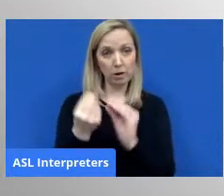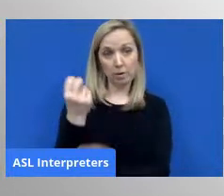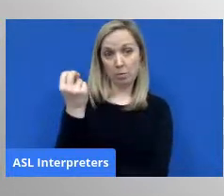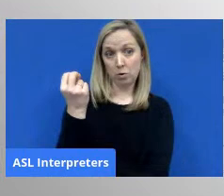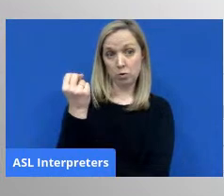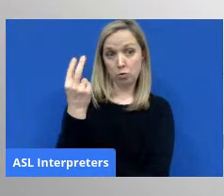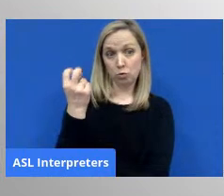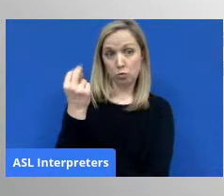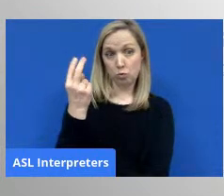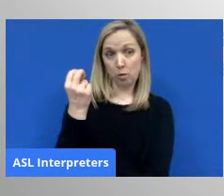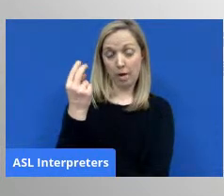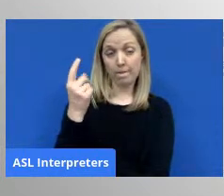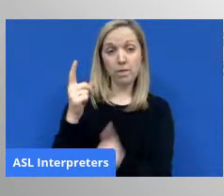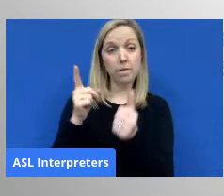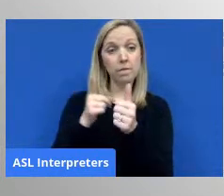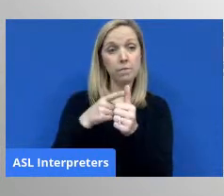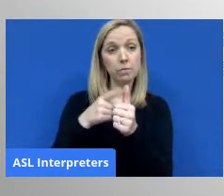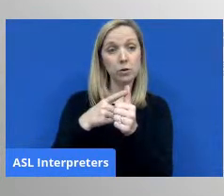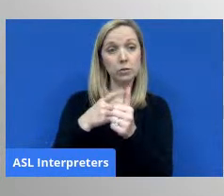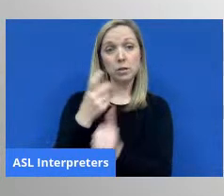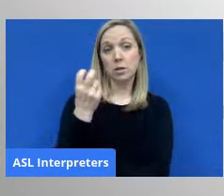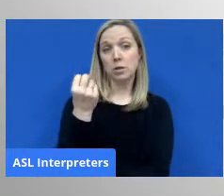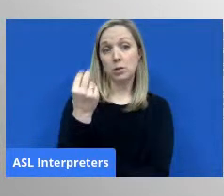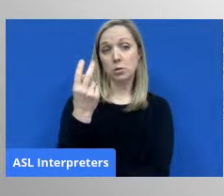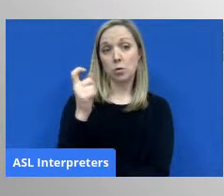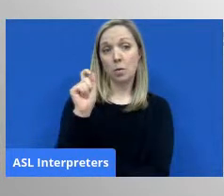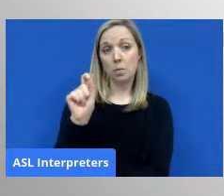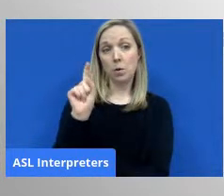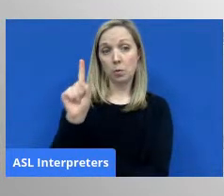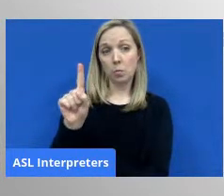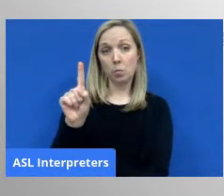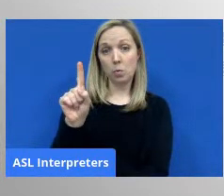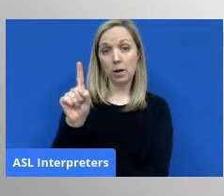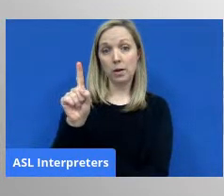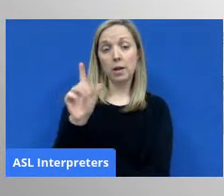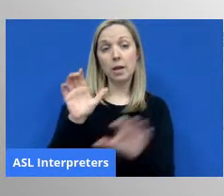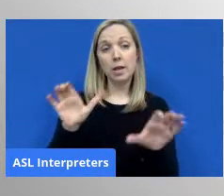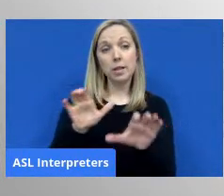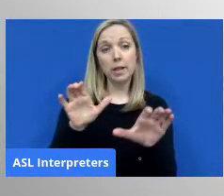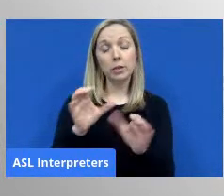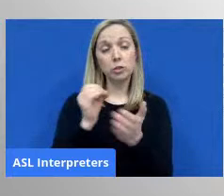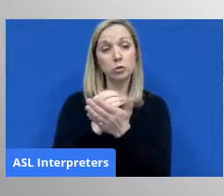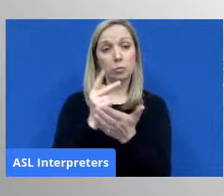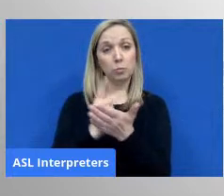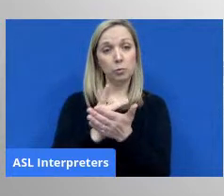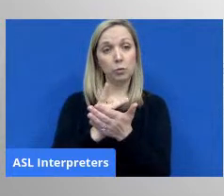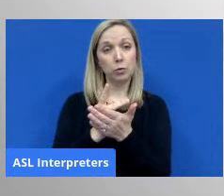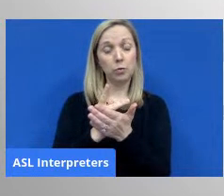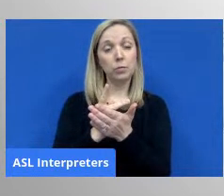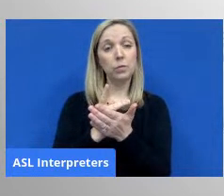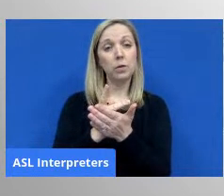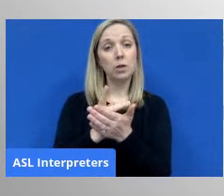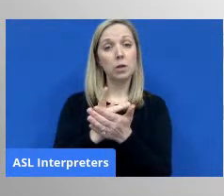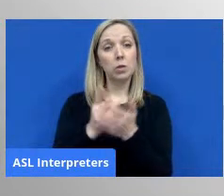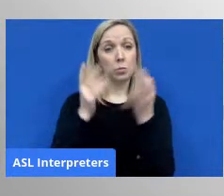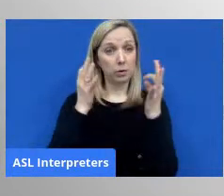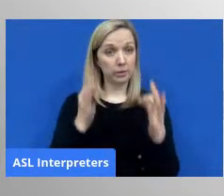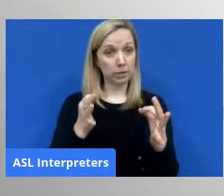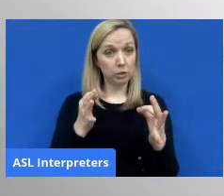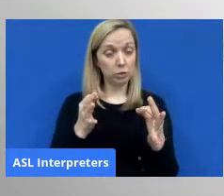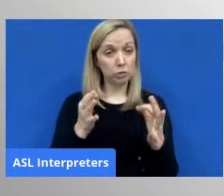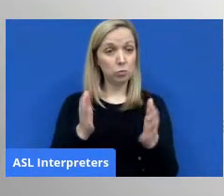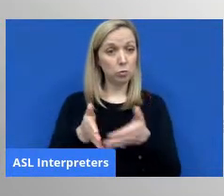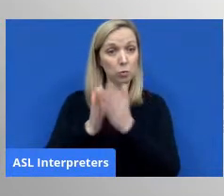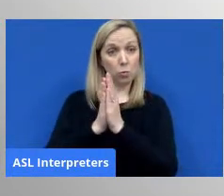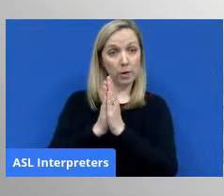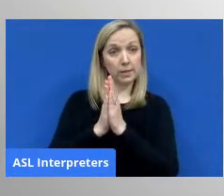The first item is 12.1, and this is the action to approve resolution to request a facility phase out